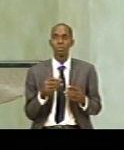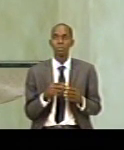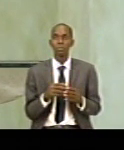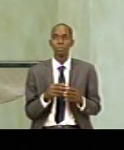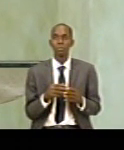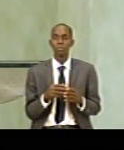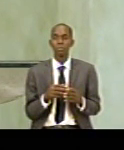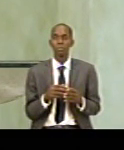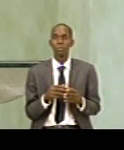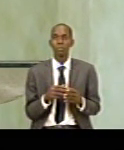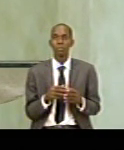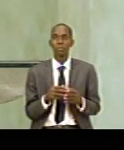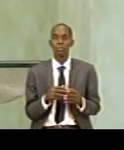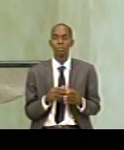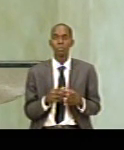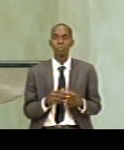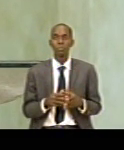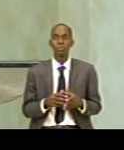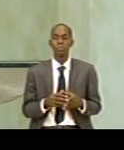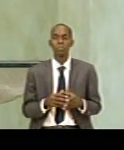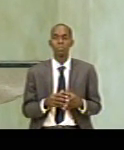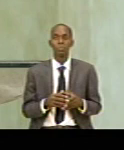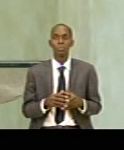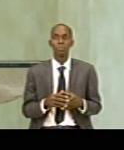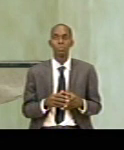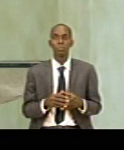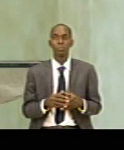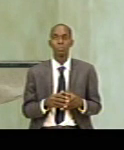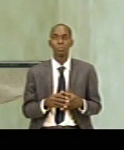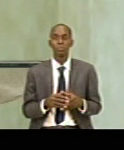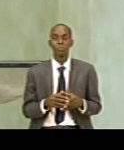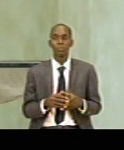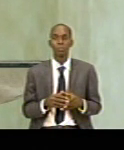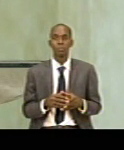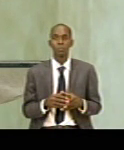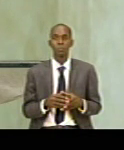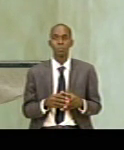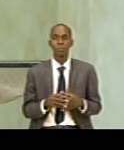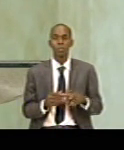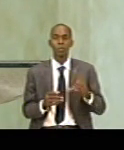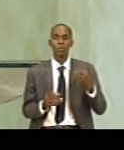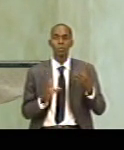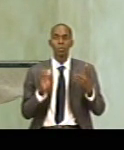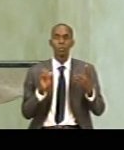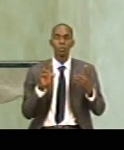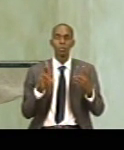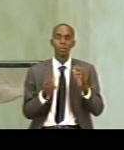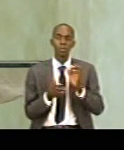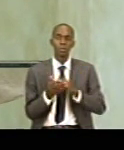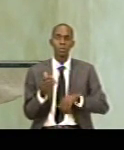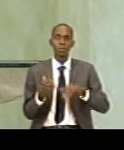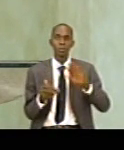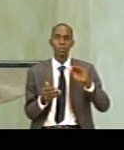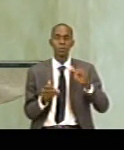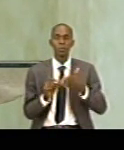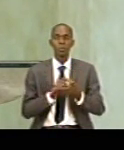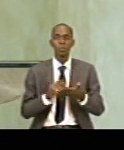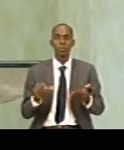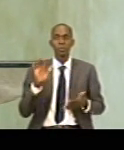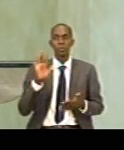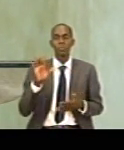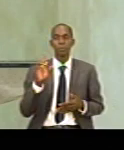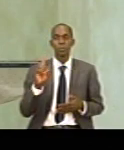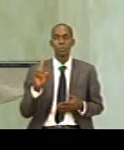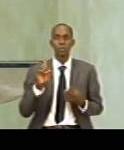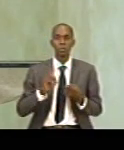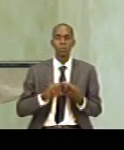fast reader, any volunteer? Thank you, our brother. 1 Corinthians chapter 15 from verse 51